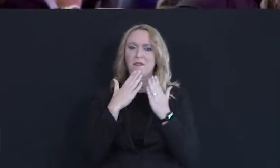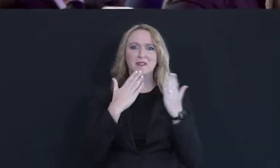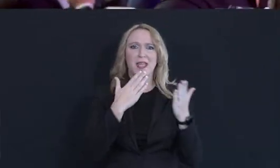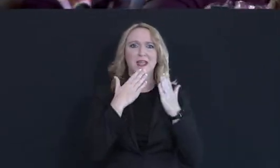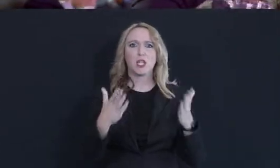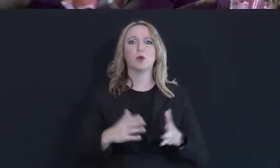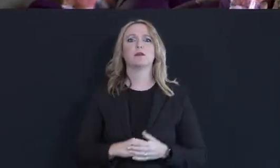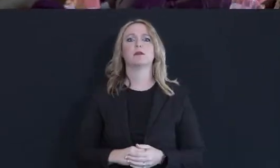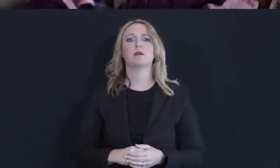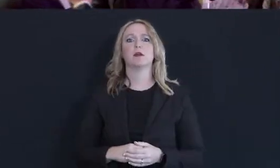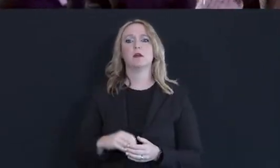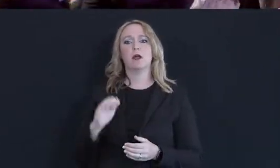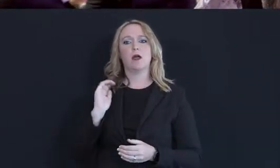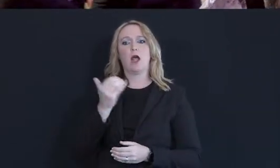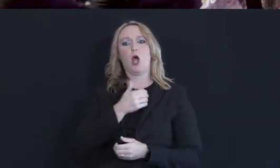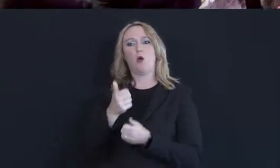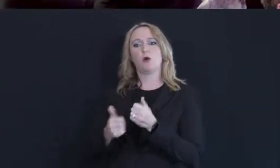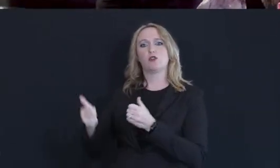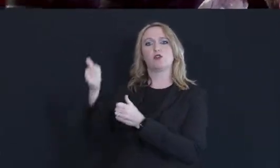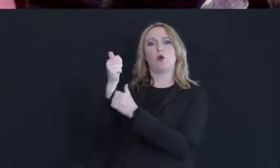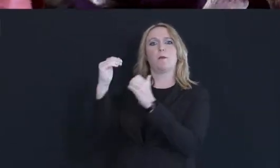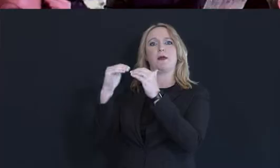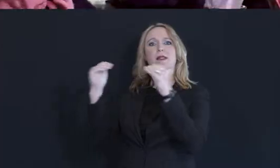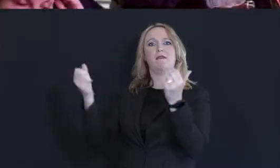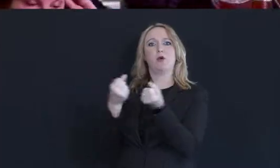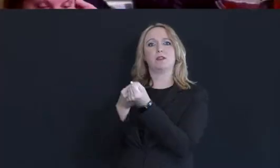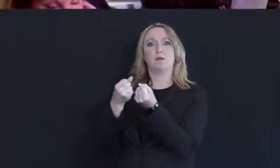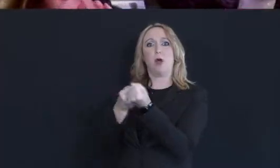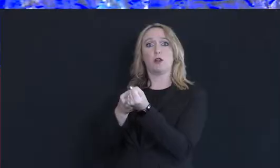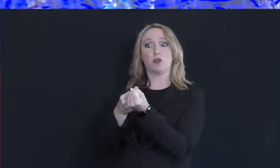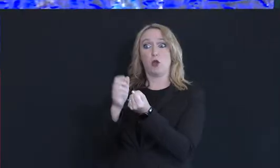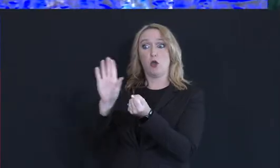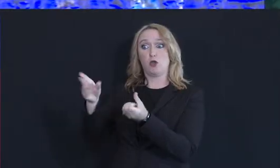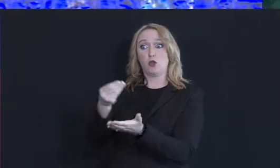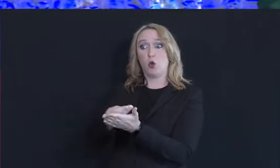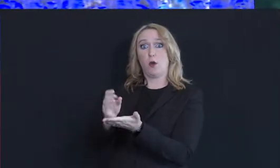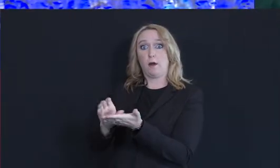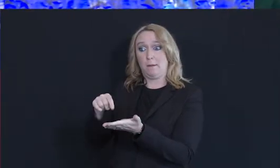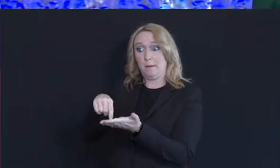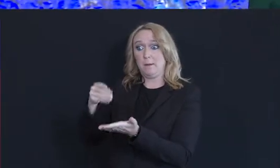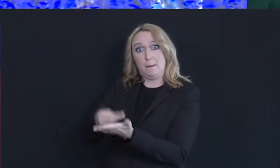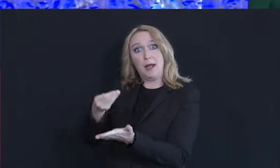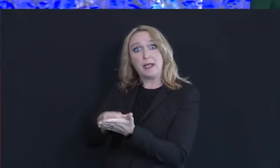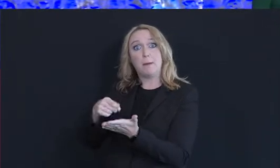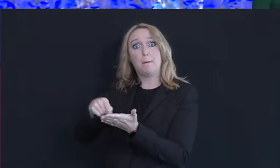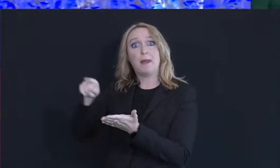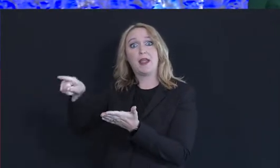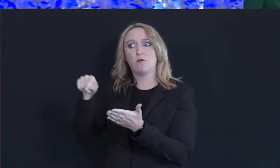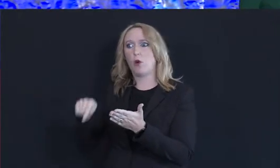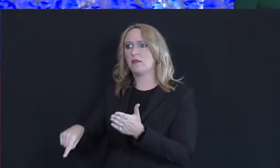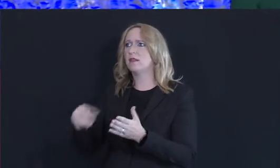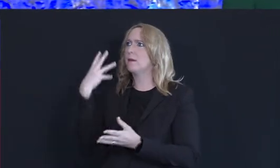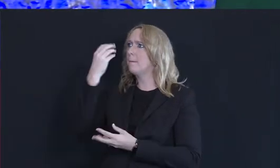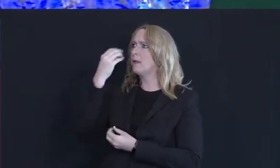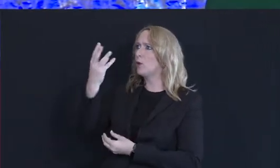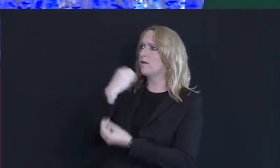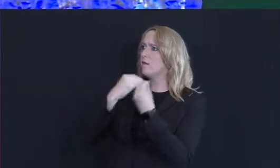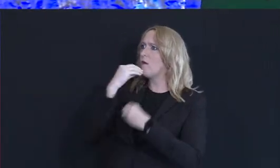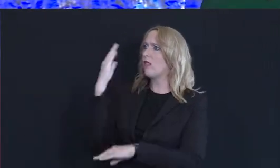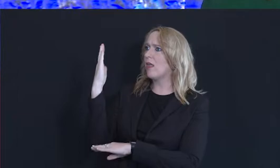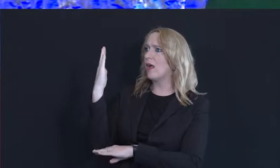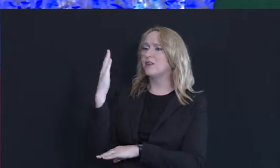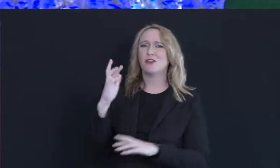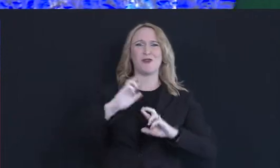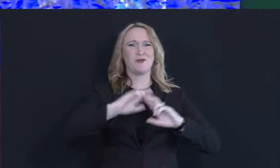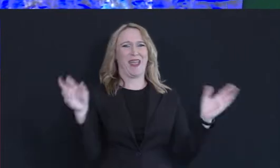and to our corporate sponsors because of your generosity we can actually have a luncheon like this and talk about the future of Fort Worth so thank you for